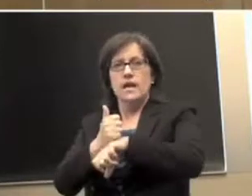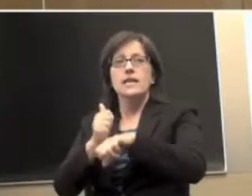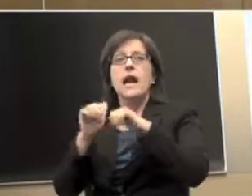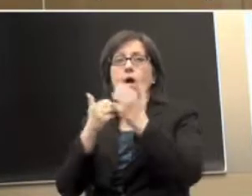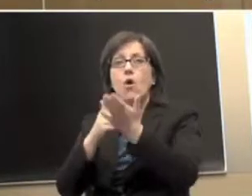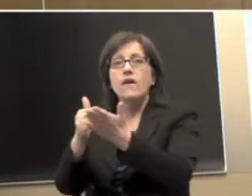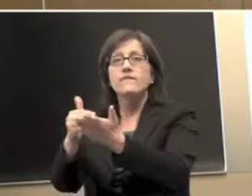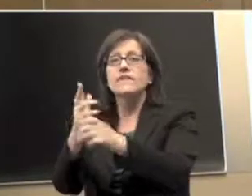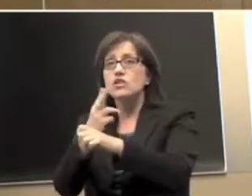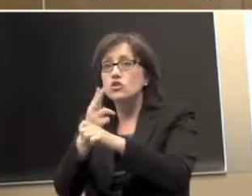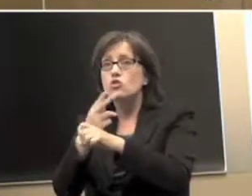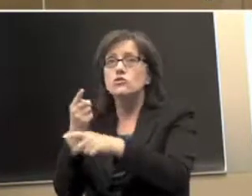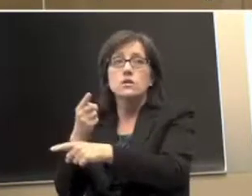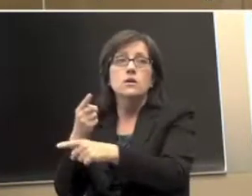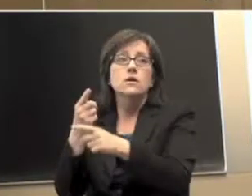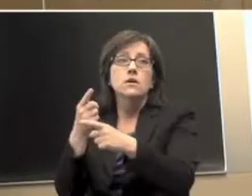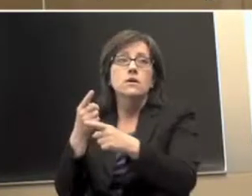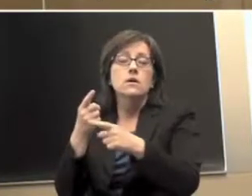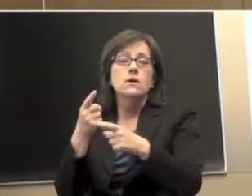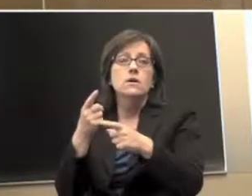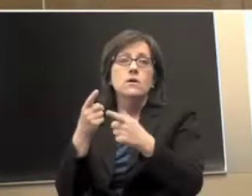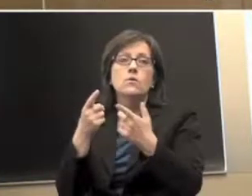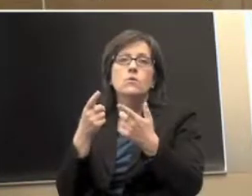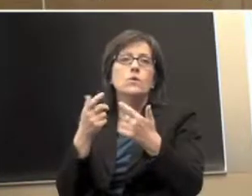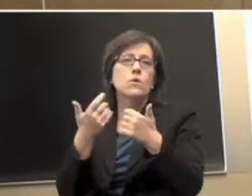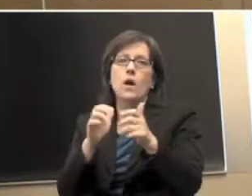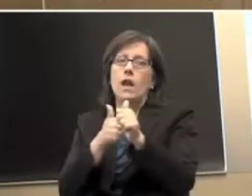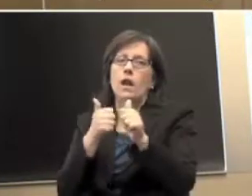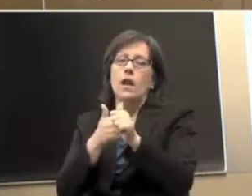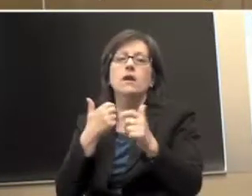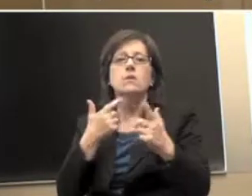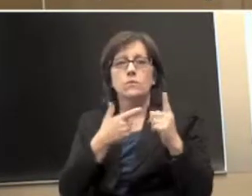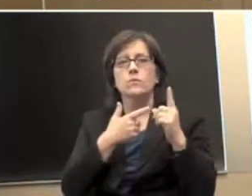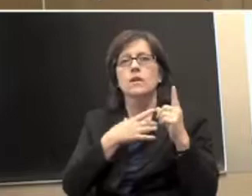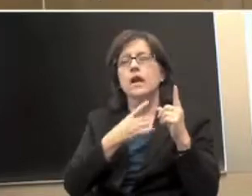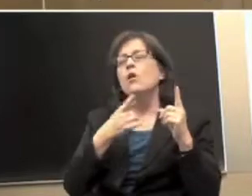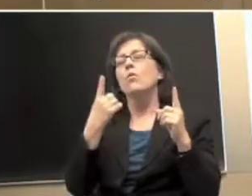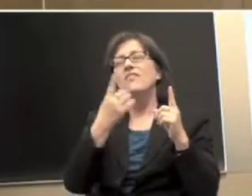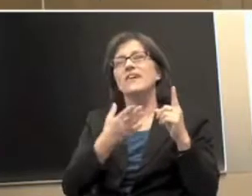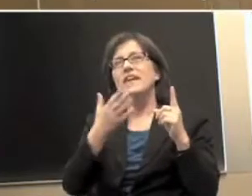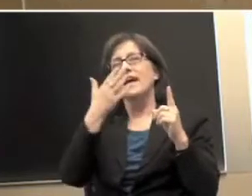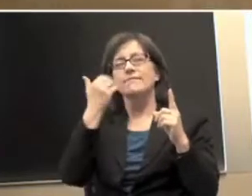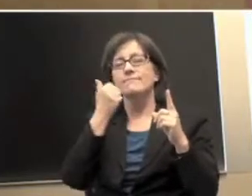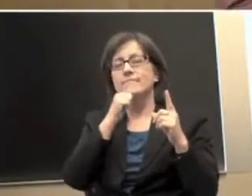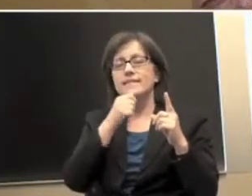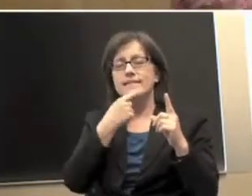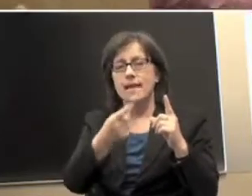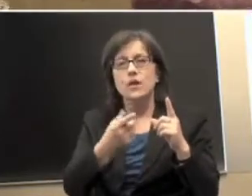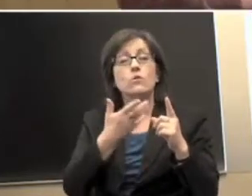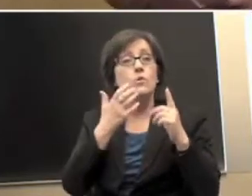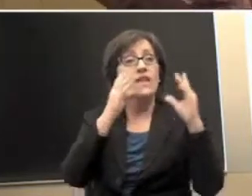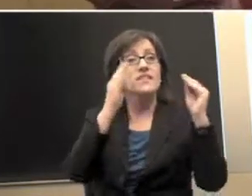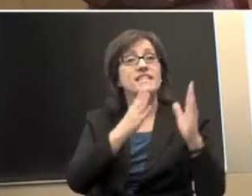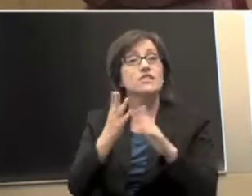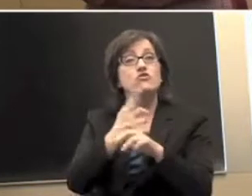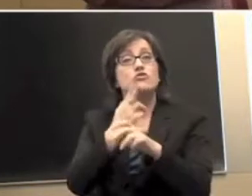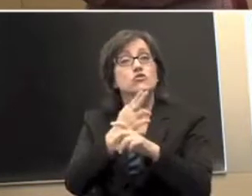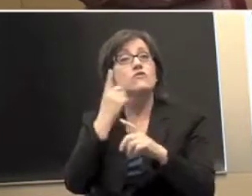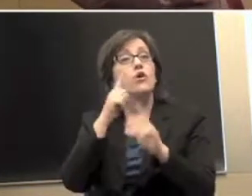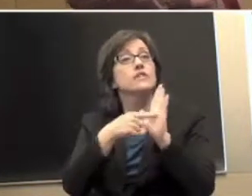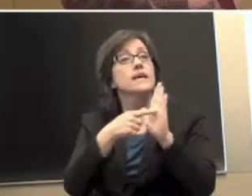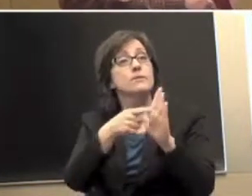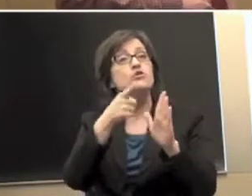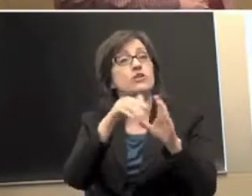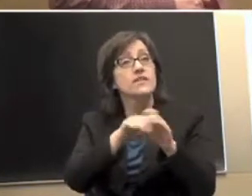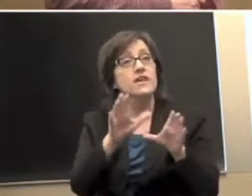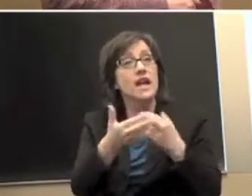often is it being used, is he using it correctly. Another thing is that we would like the teacher, this is one thing I didn't say, we want you to utilize that. So for example, if you're in the classroom and you